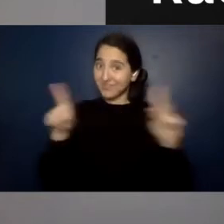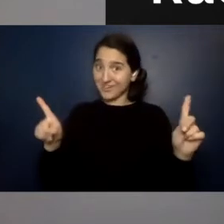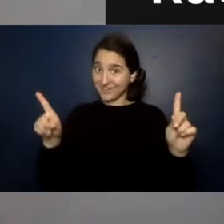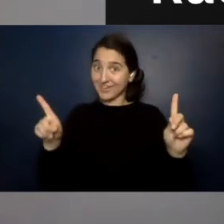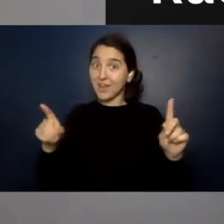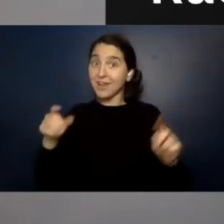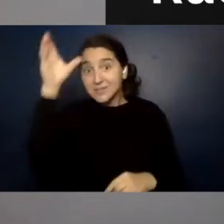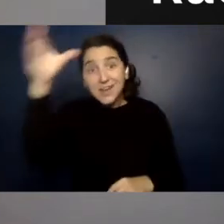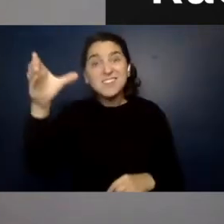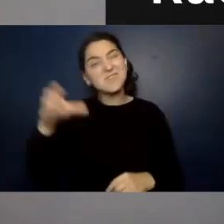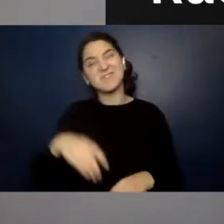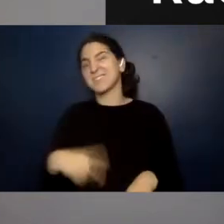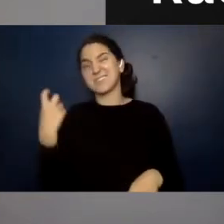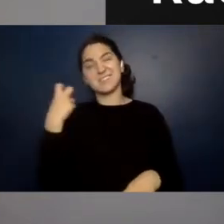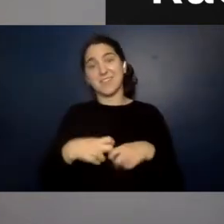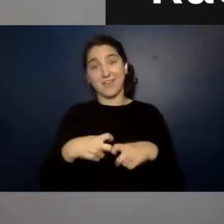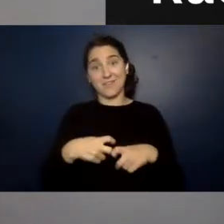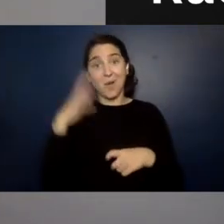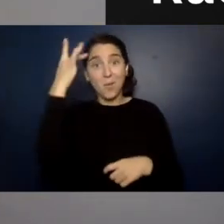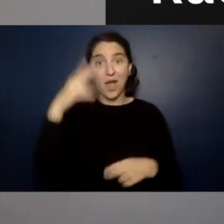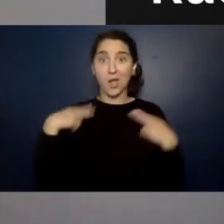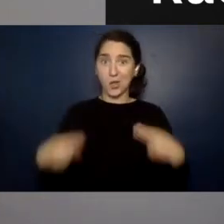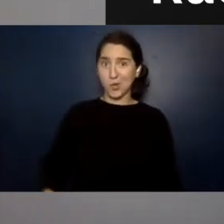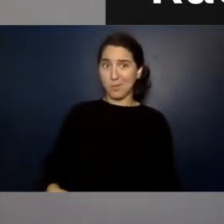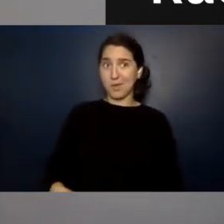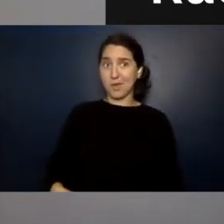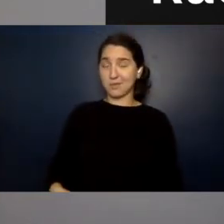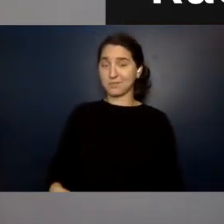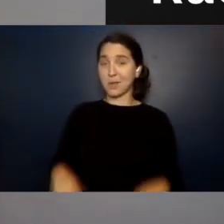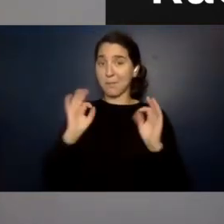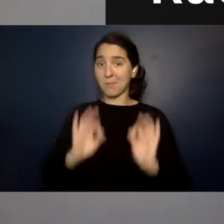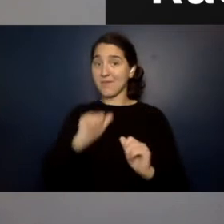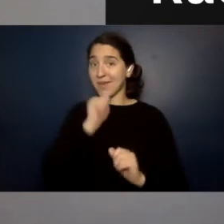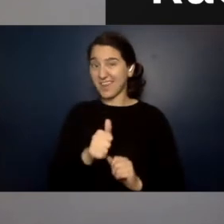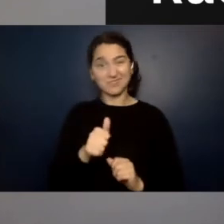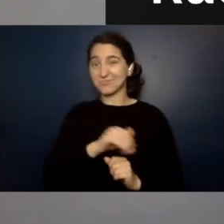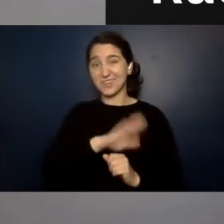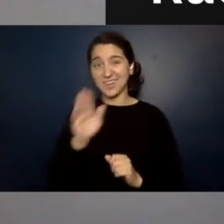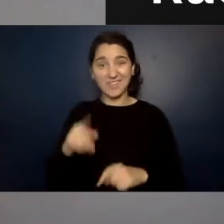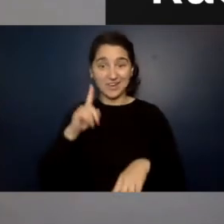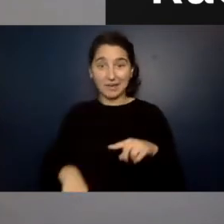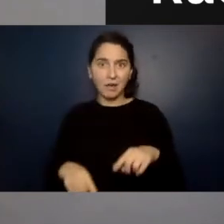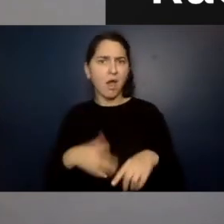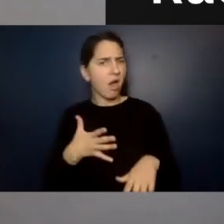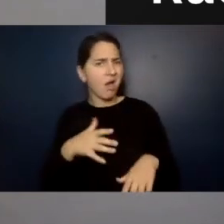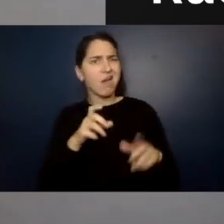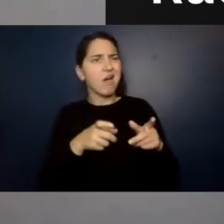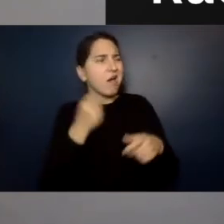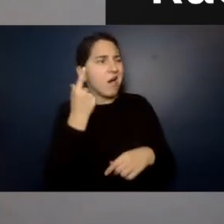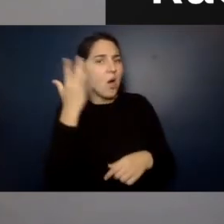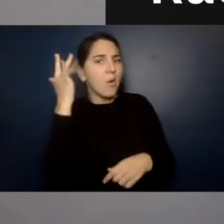and Helbin and the rest of the early nonconformists were exiled. They were tortured. Many died in